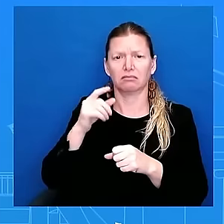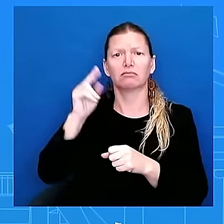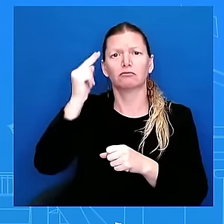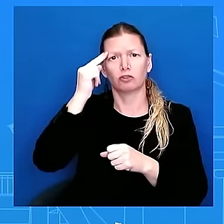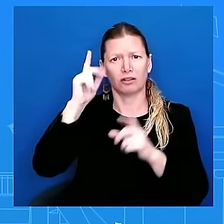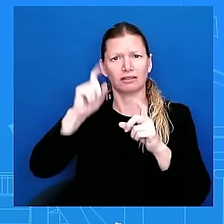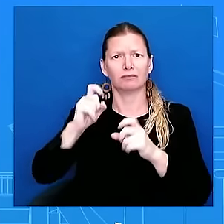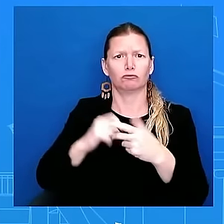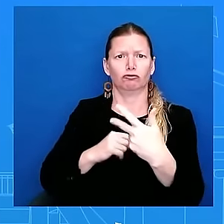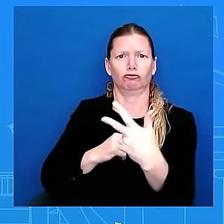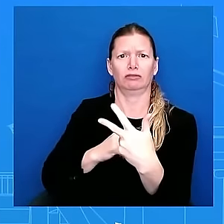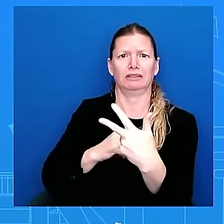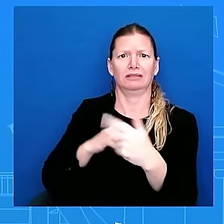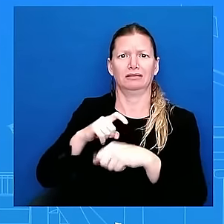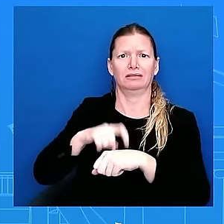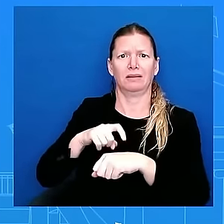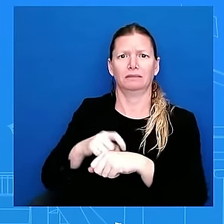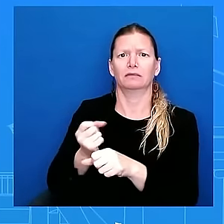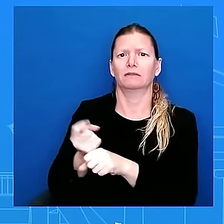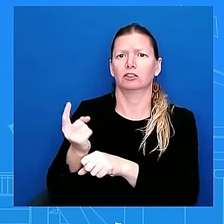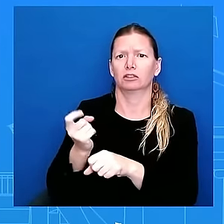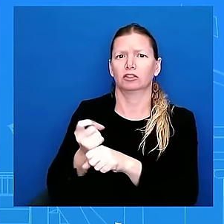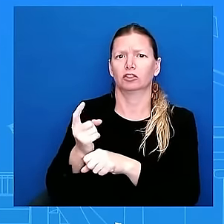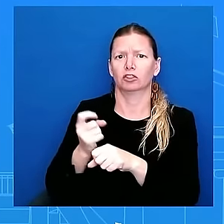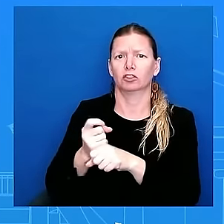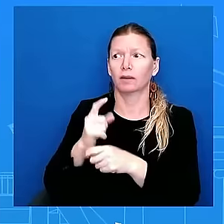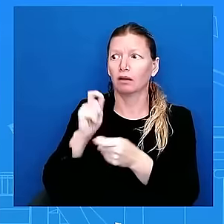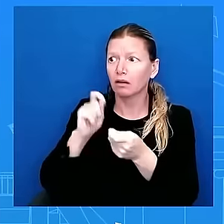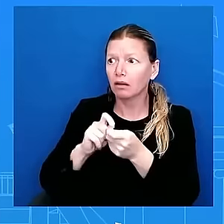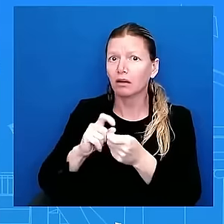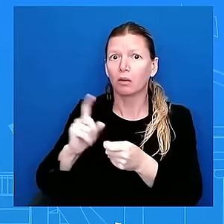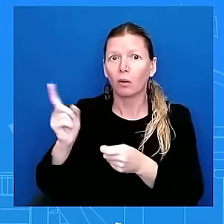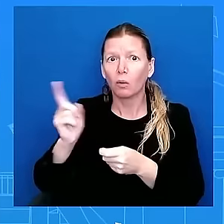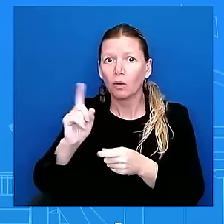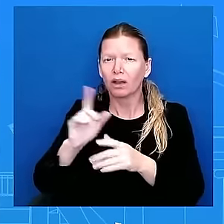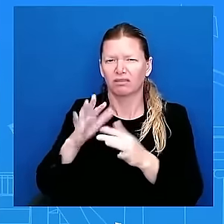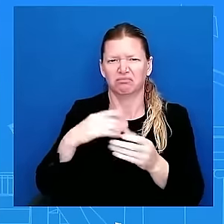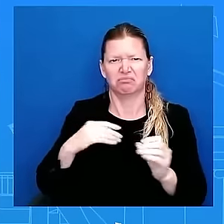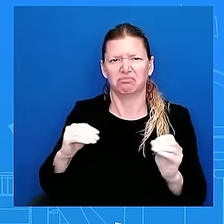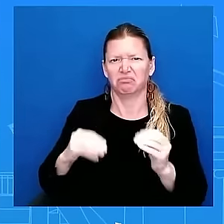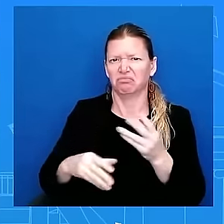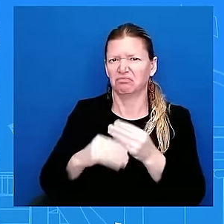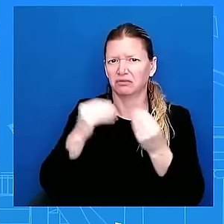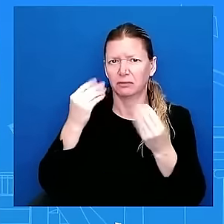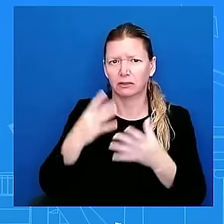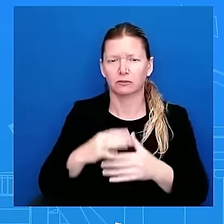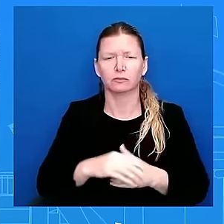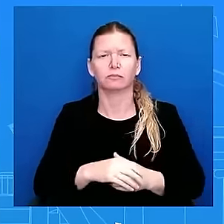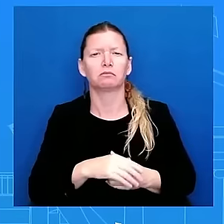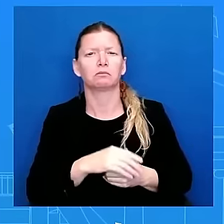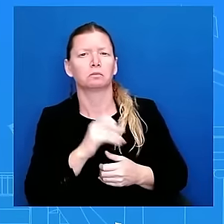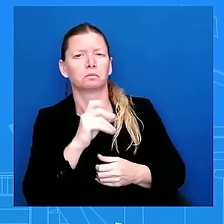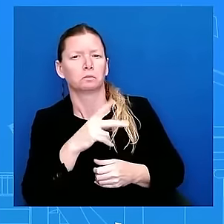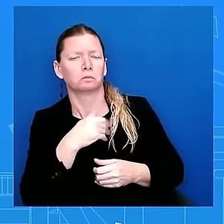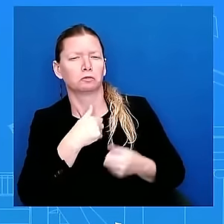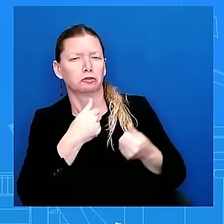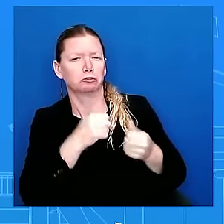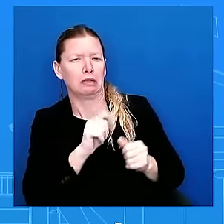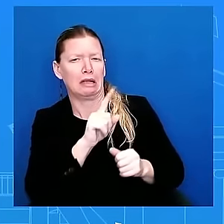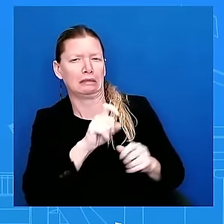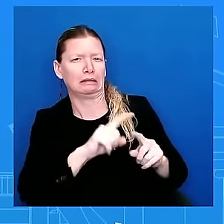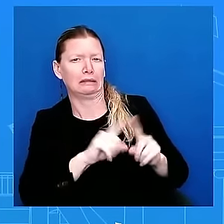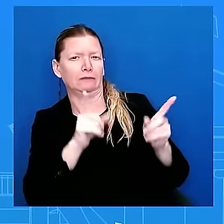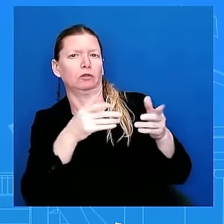I just don't have a location to speak to. Well, let me just try a different way. I mean, has any neurologist? And you know, and you also know that the president does go to Walter